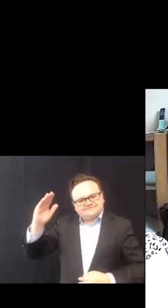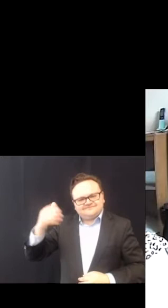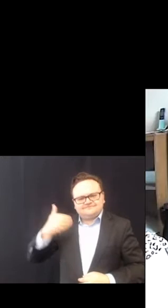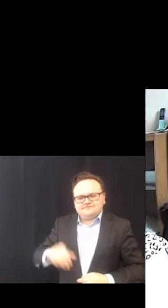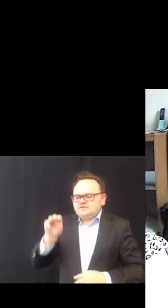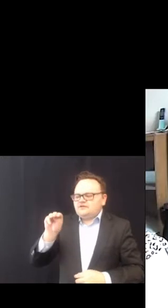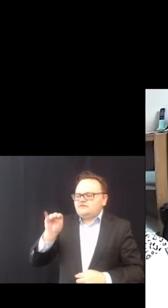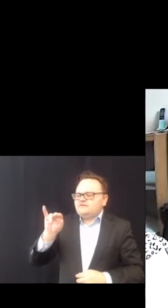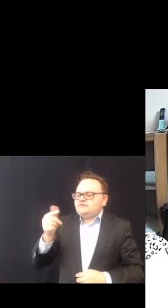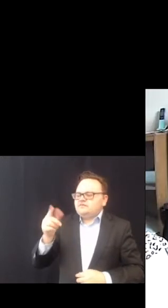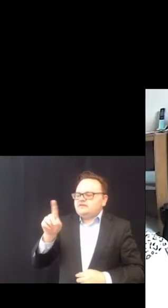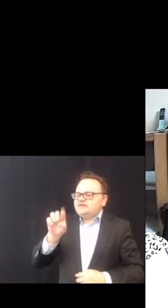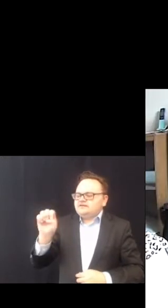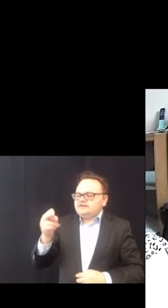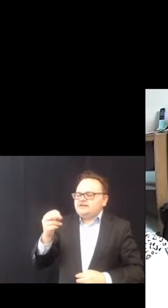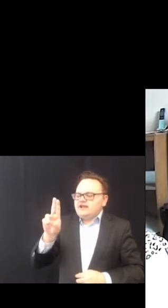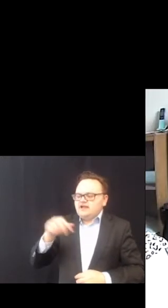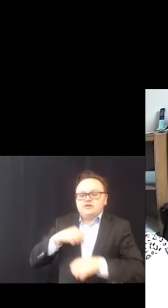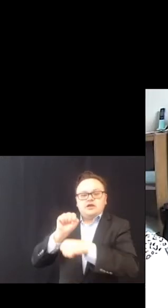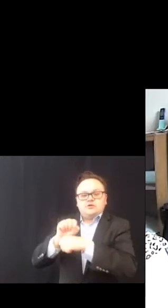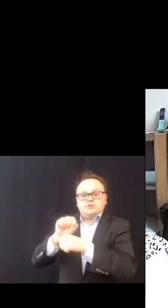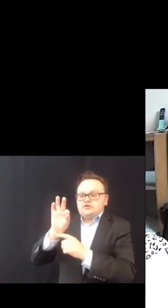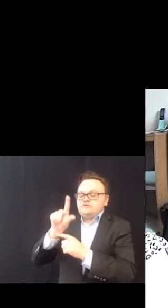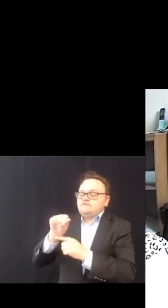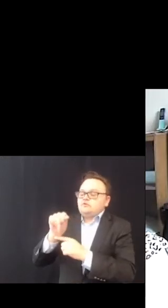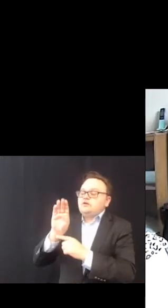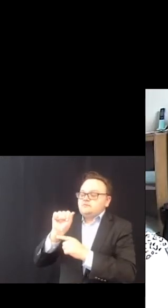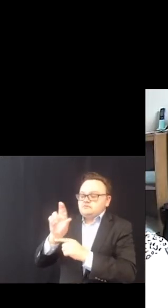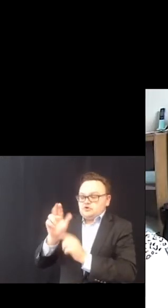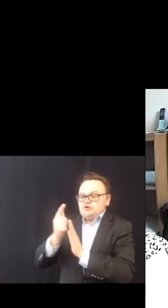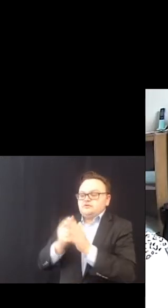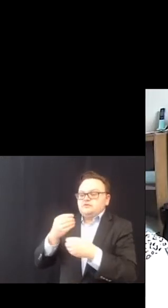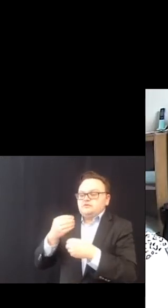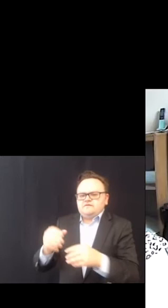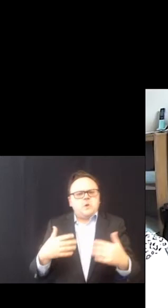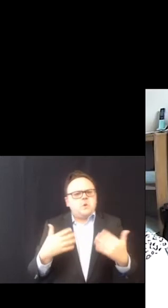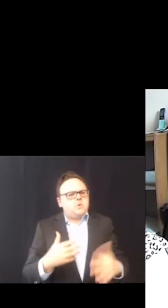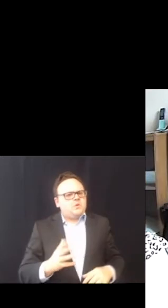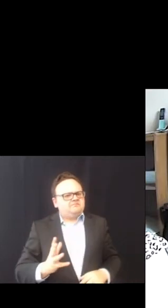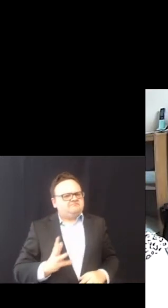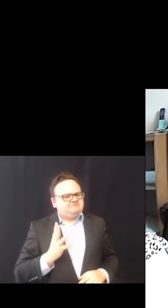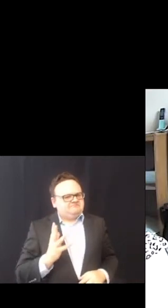I work at the Florida Bar. You work at the Florida Bar. Wow, it's so official.